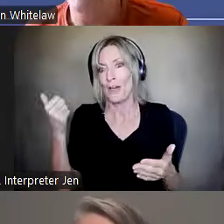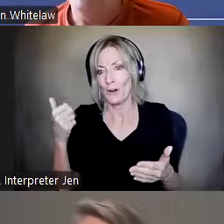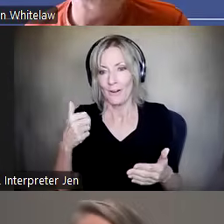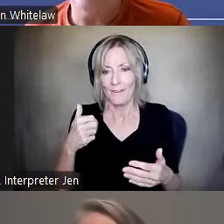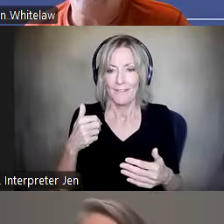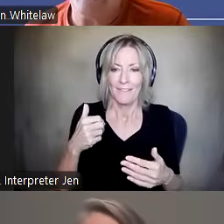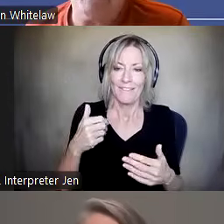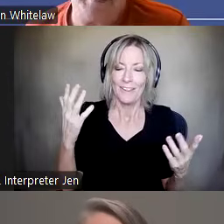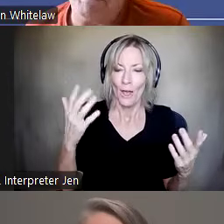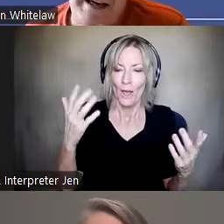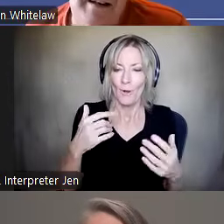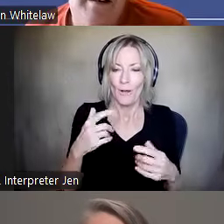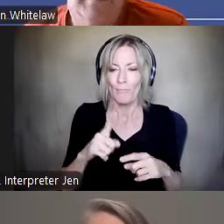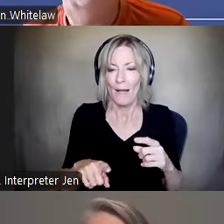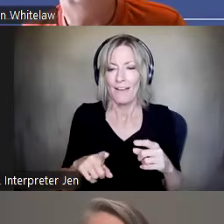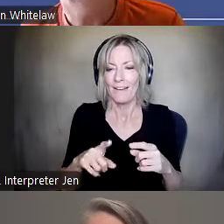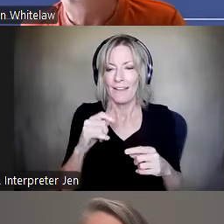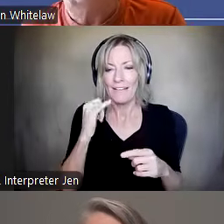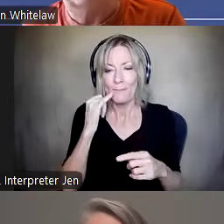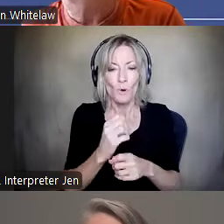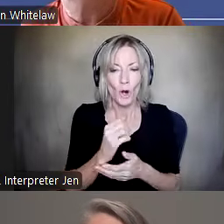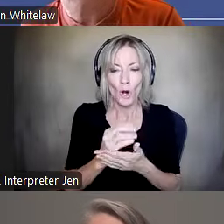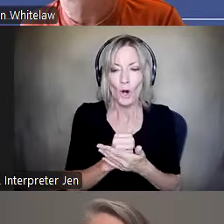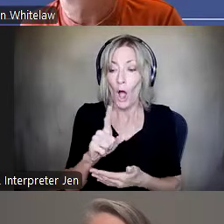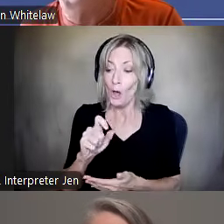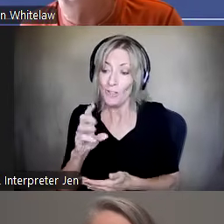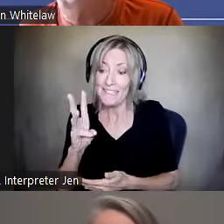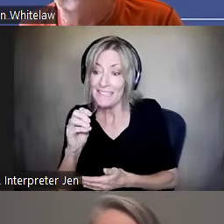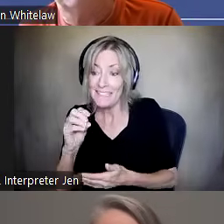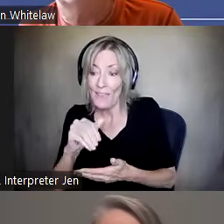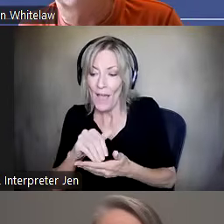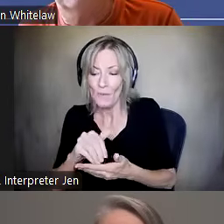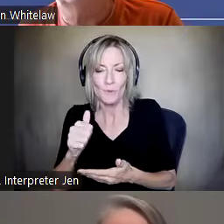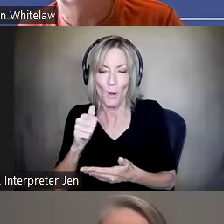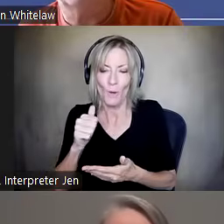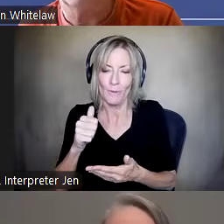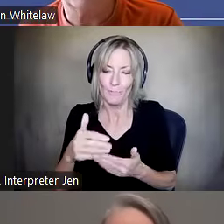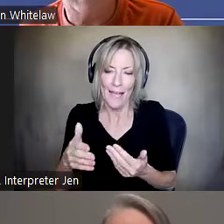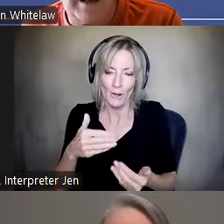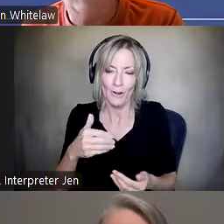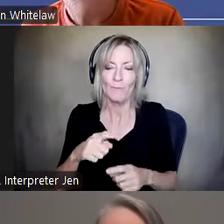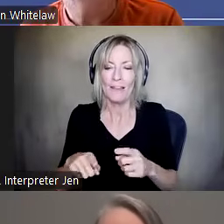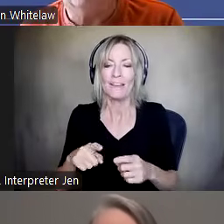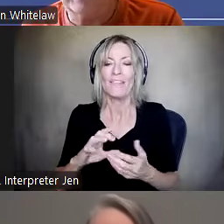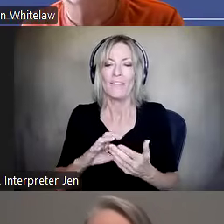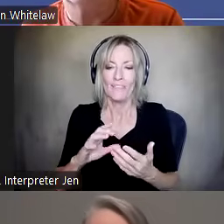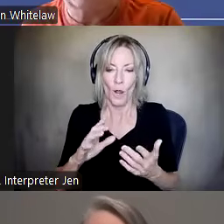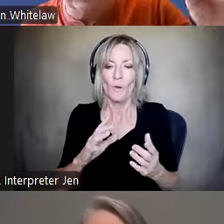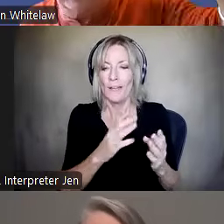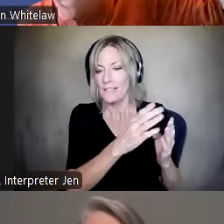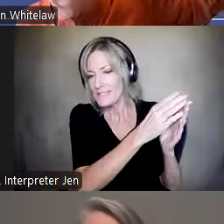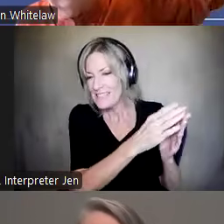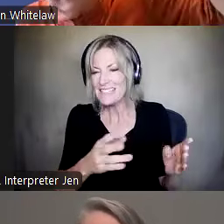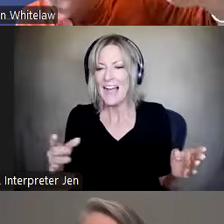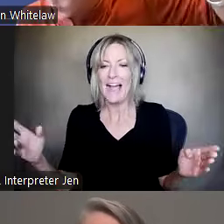160,000 is not going to have an impact. But yes, it's 35 calendar years over your entire working